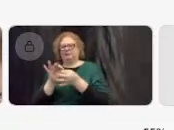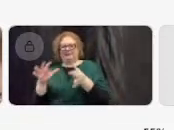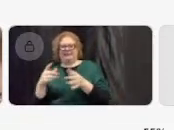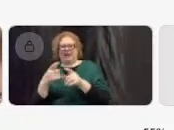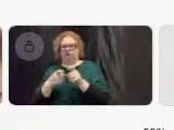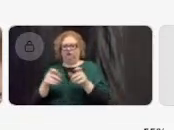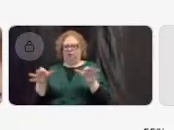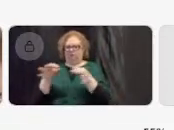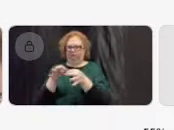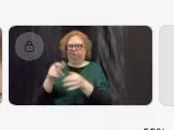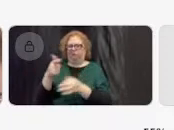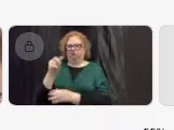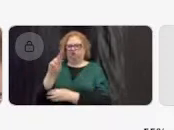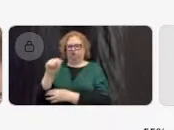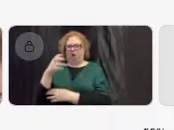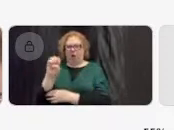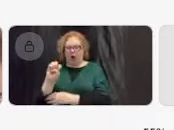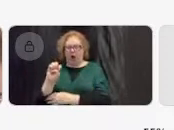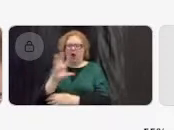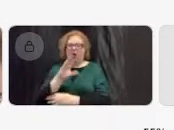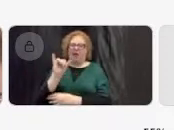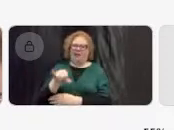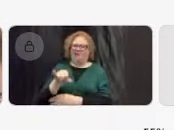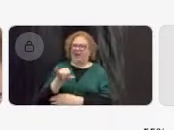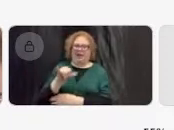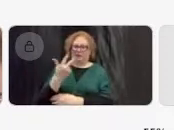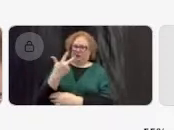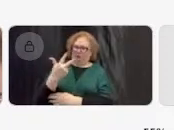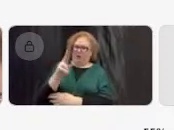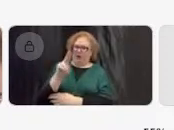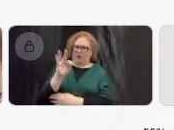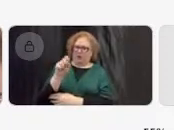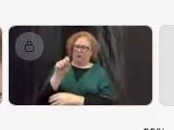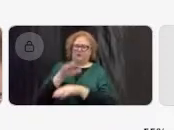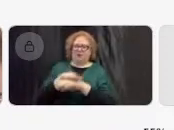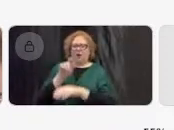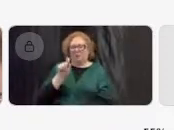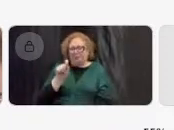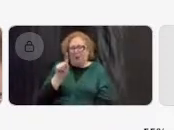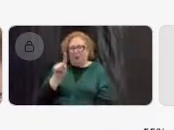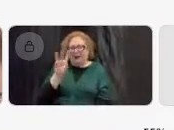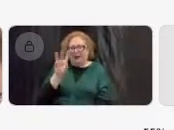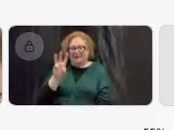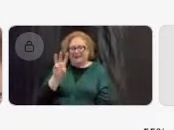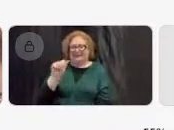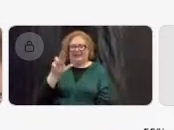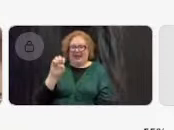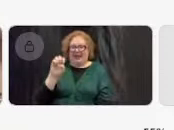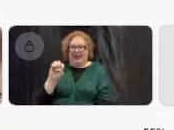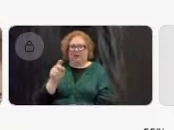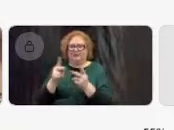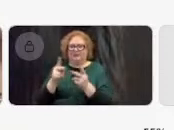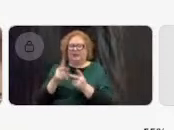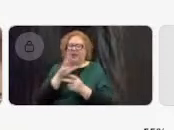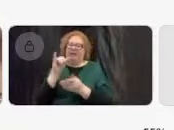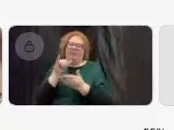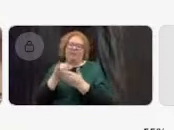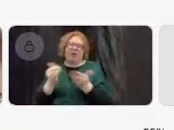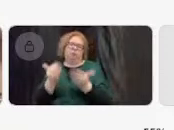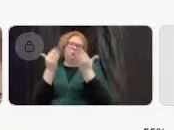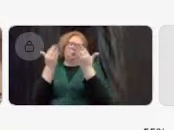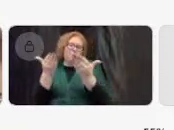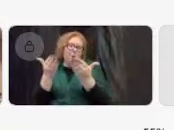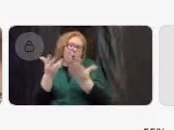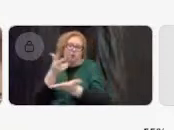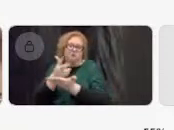3 units on a 0.16 acre site. Staff also feels the proposed on-site parking is not sufficient to serve the